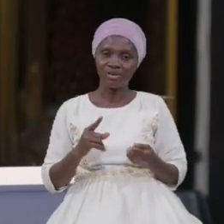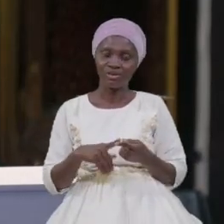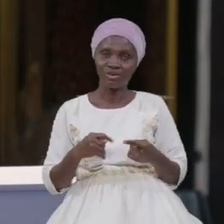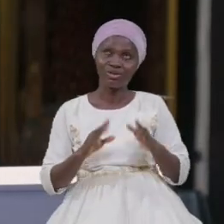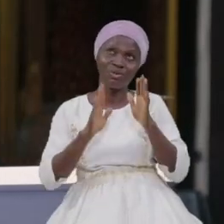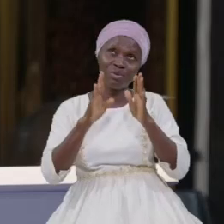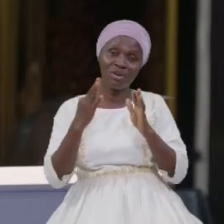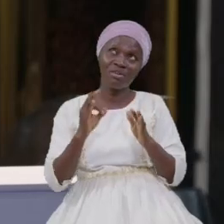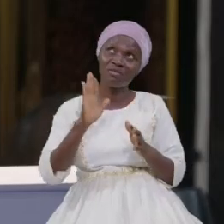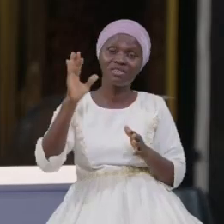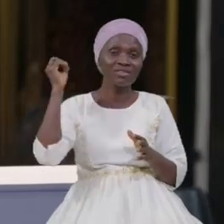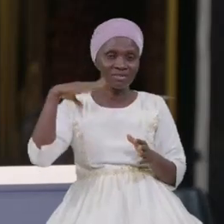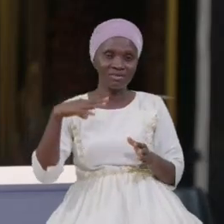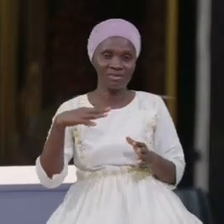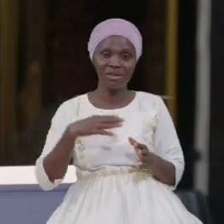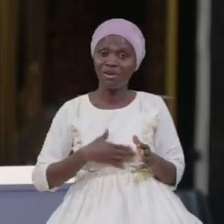Please do that.